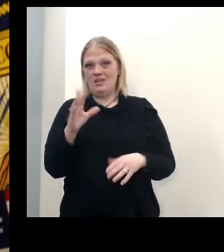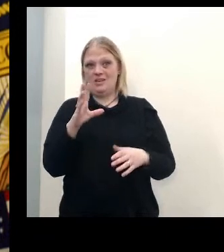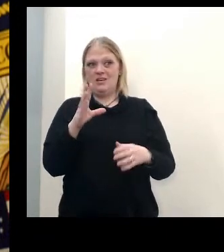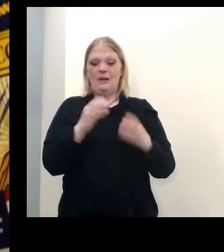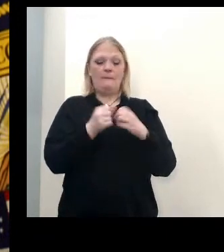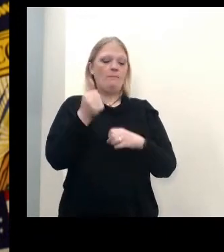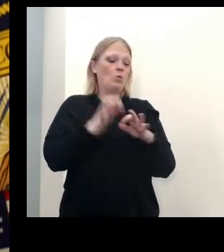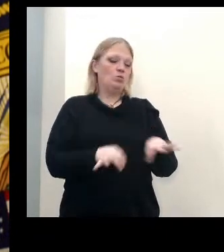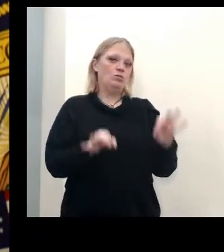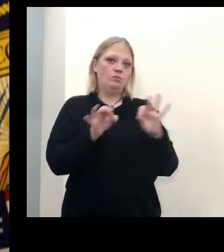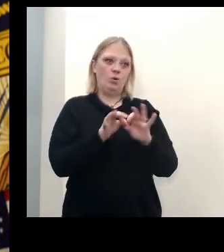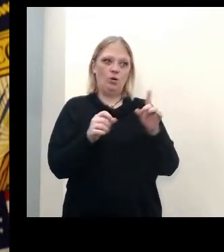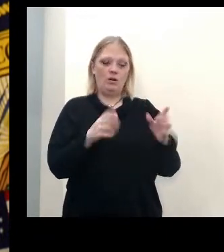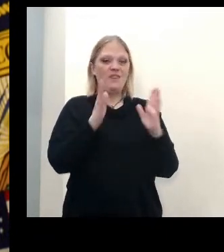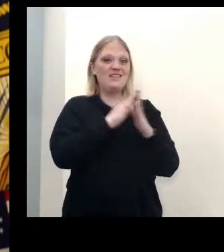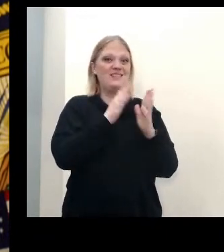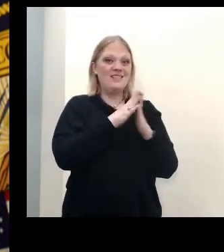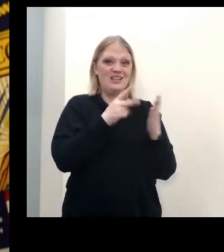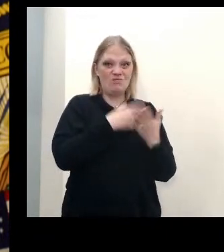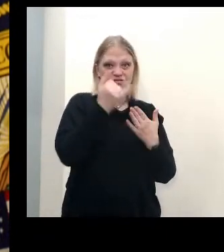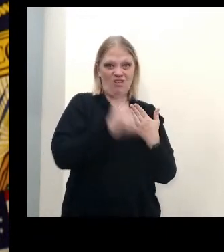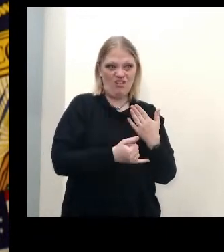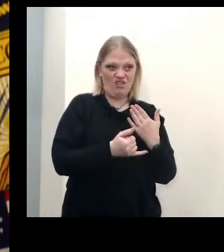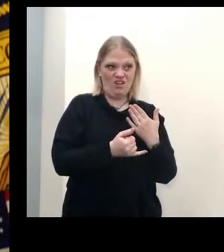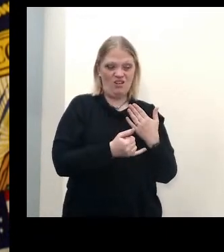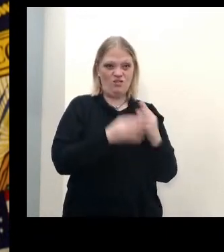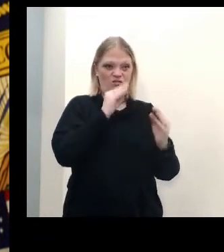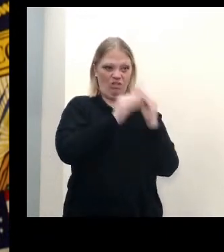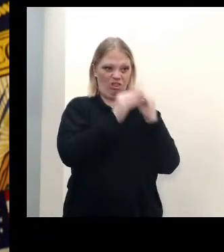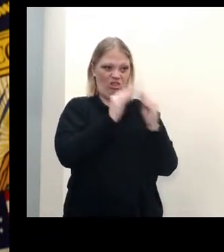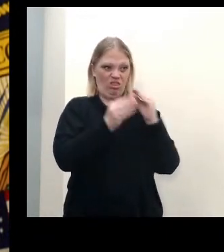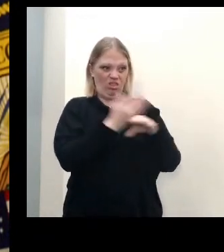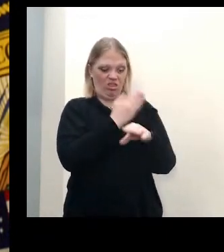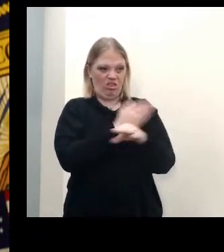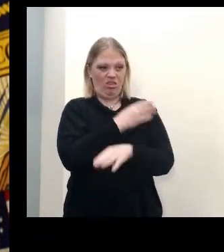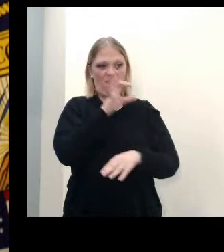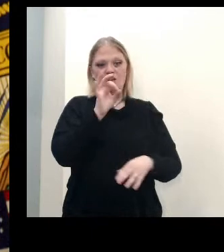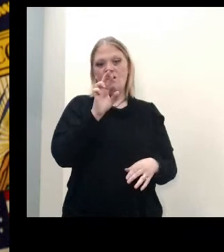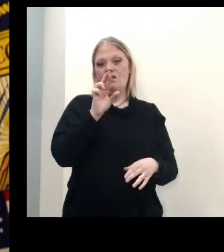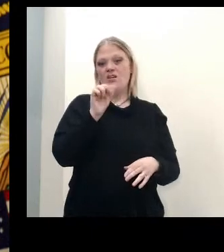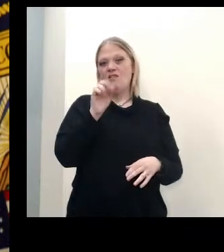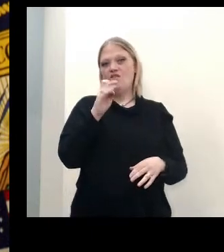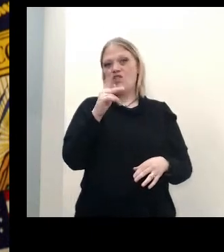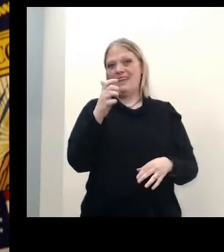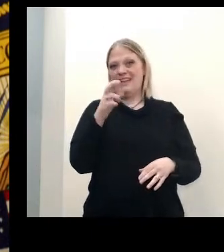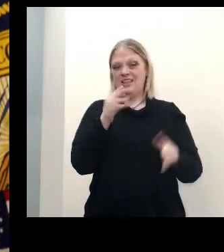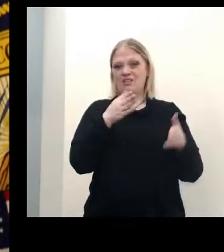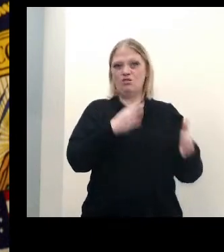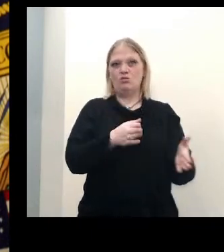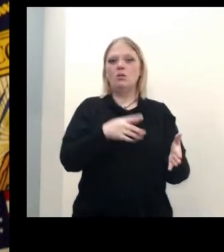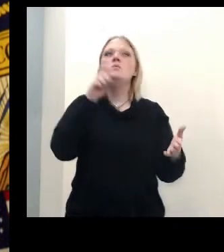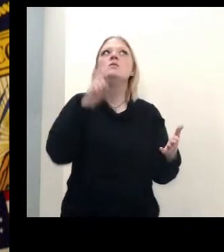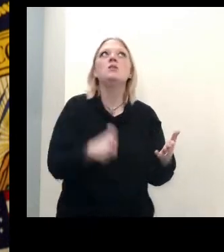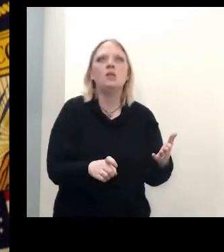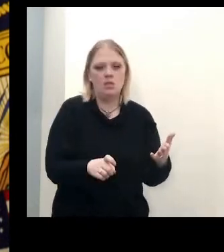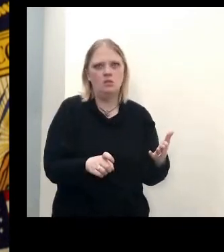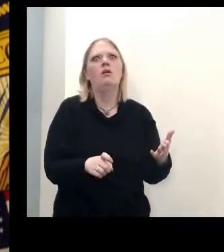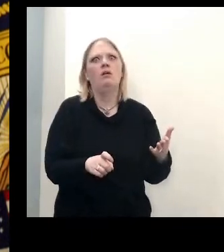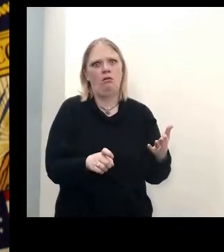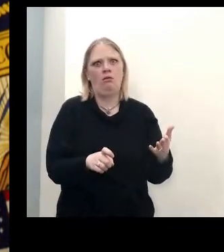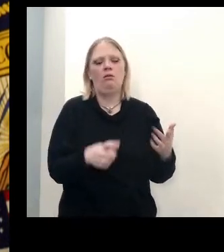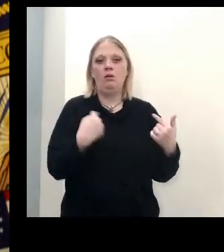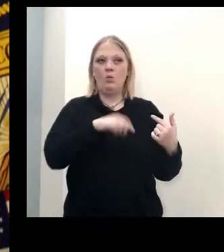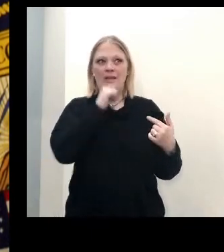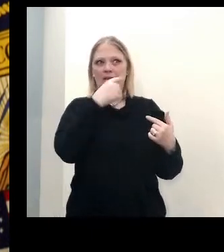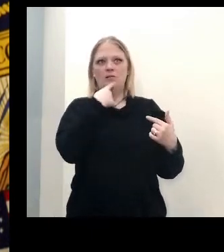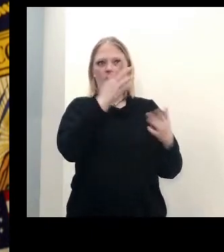most importantly, the city's project to repave Franklin Street, which is very much needed. So we didn't tell the city